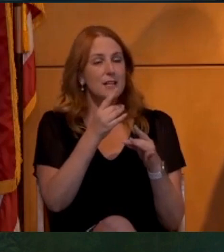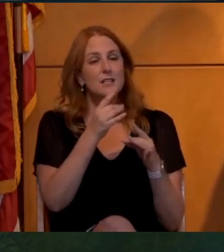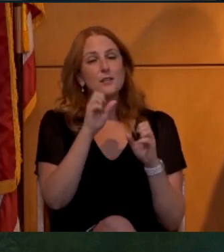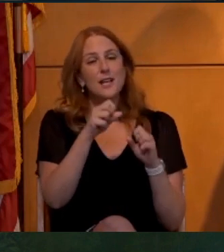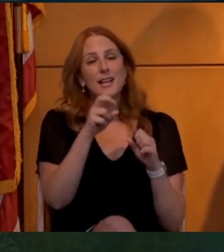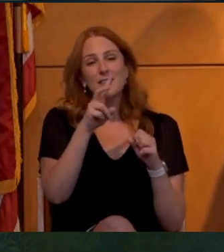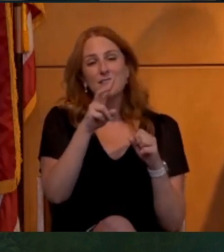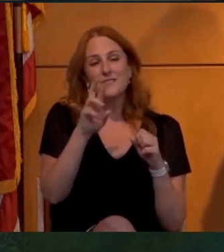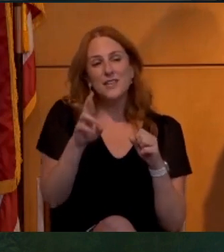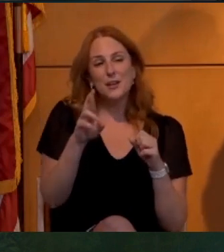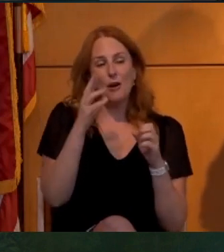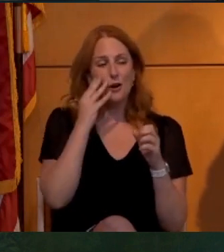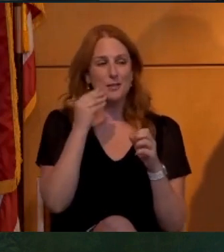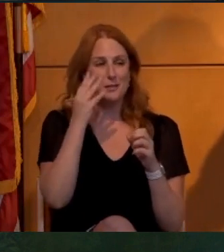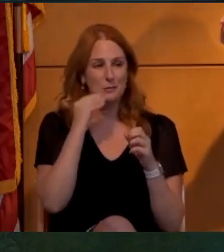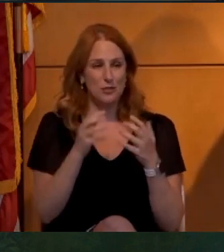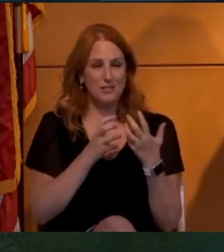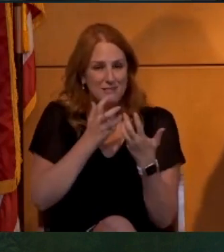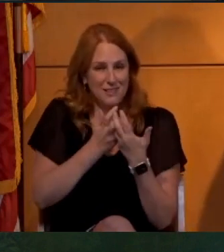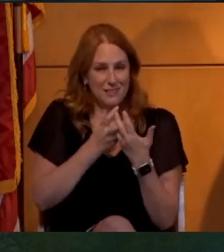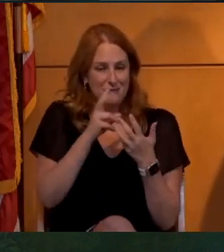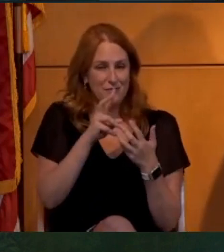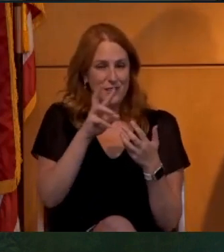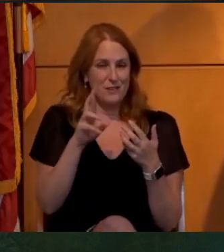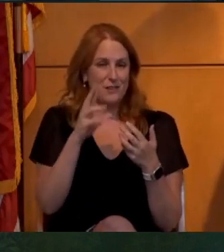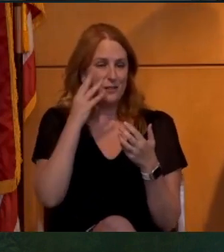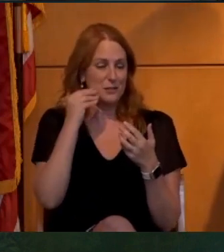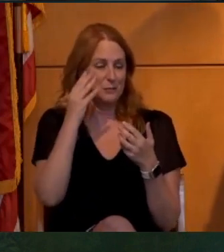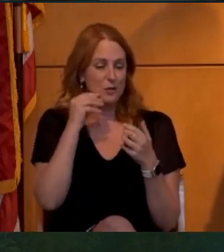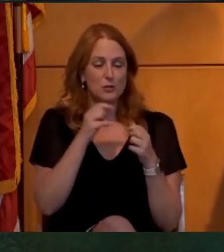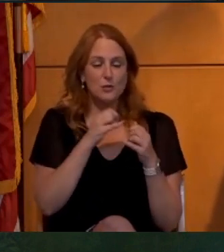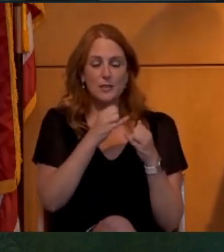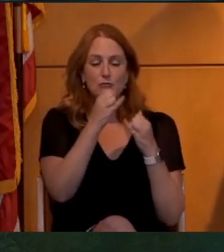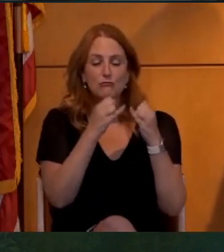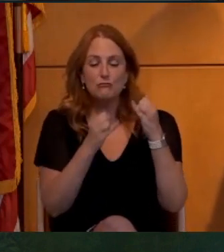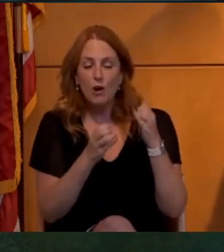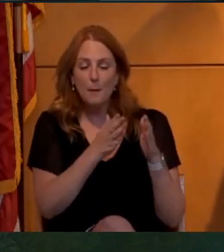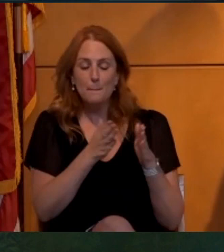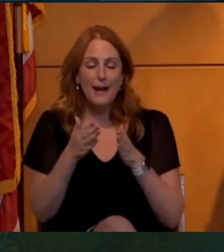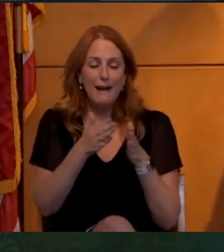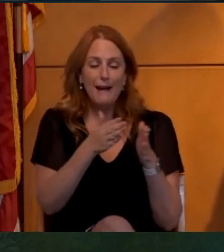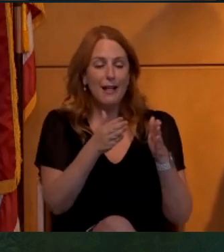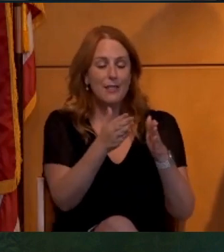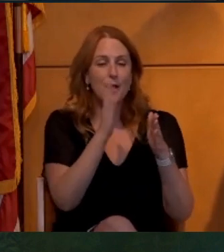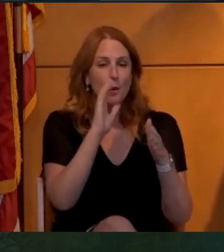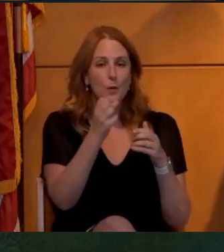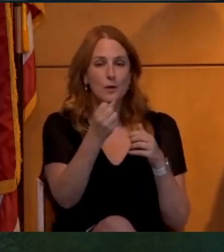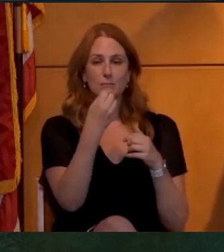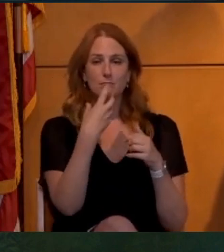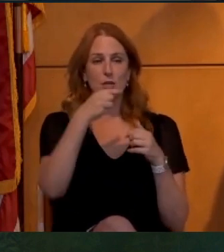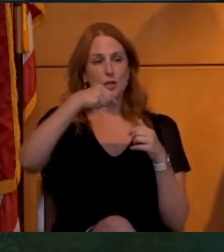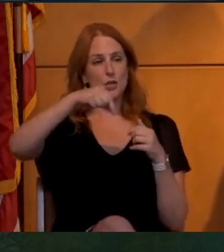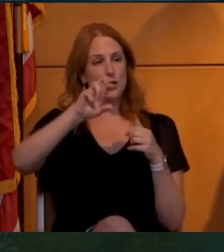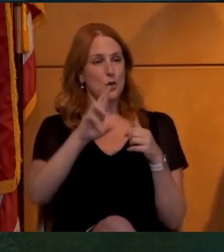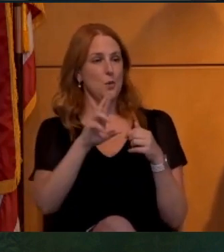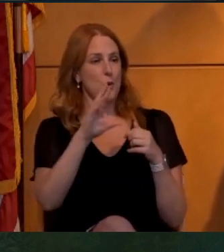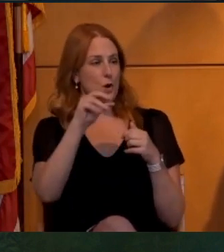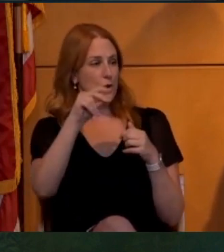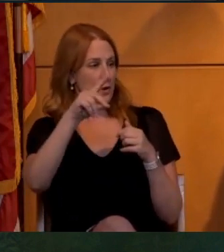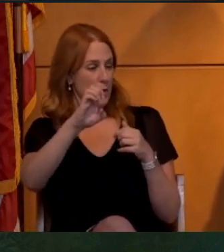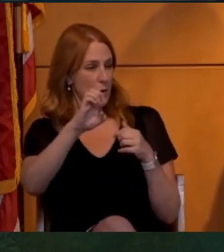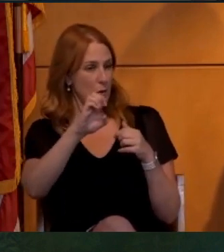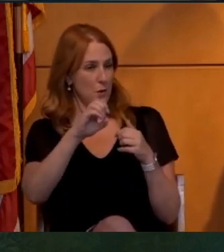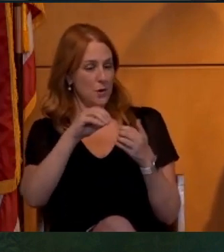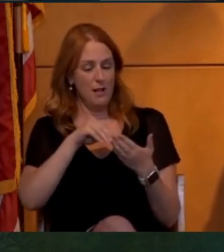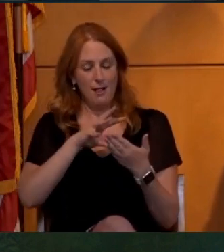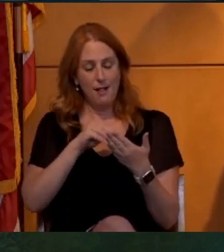experiences, custom VR experiences. Simply draw a path across the surface of the moon. It'll come back to you with a QR code. Scan that QR code